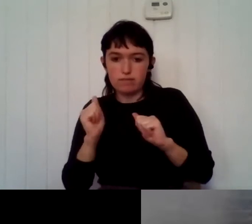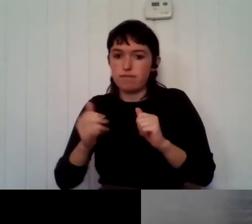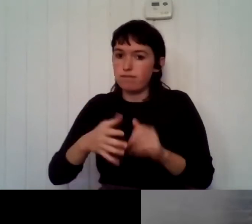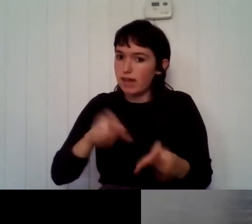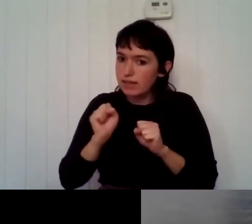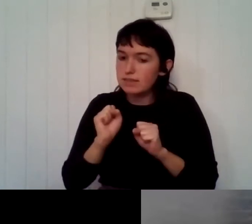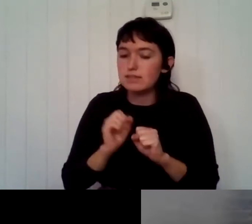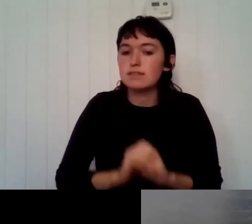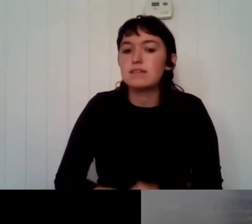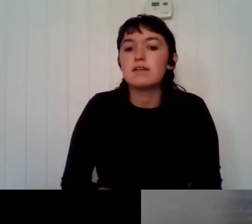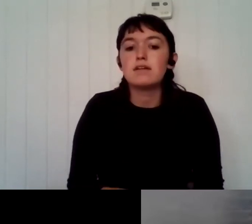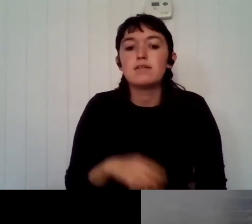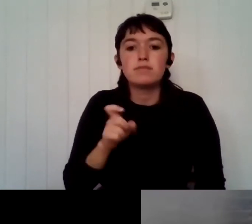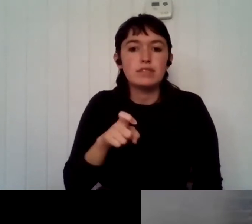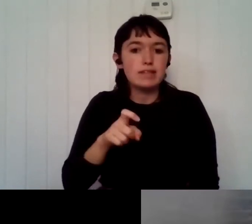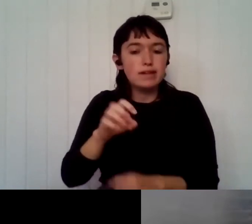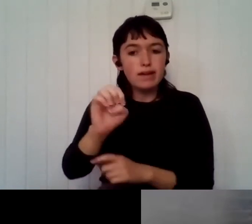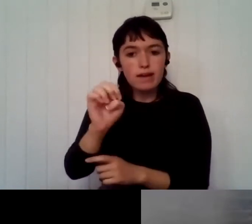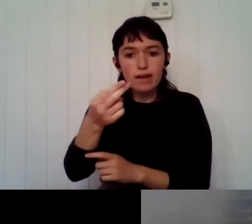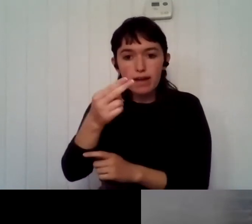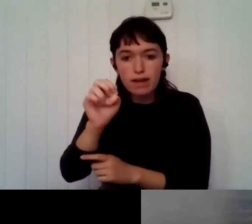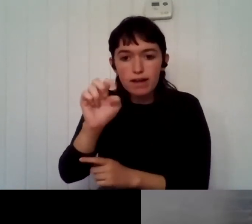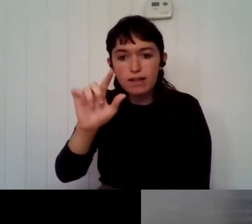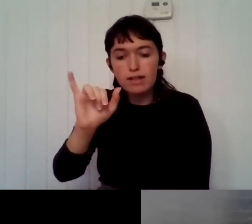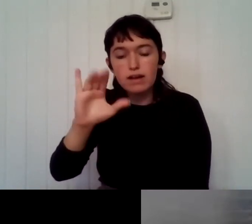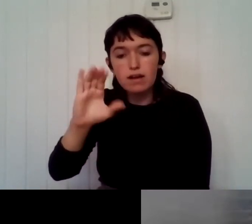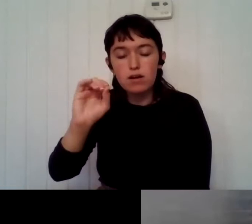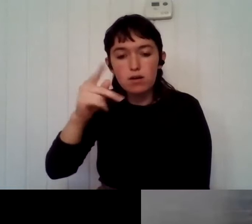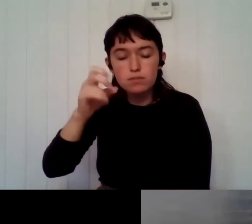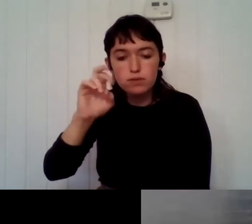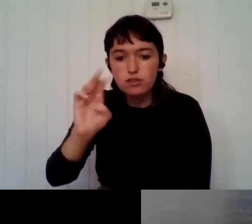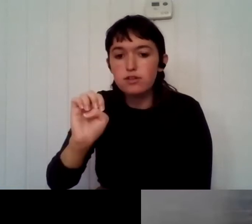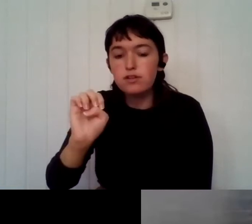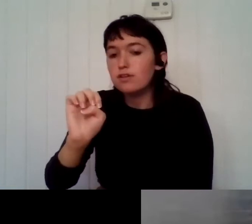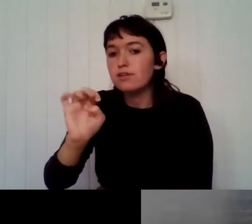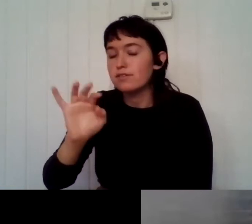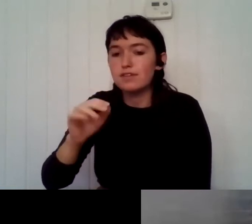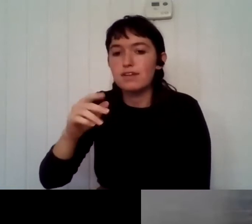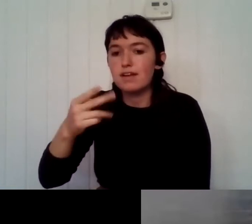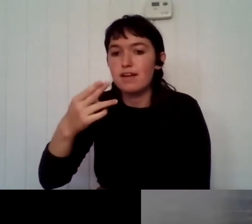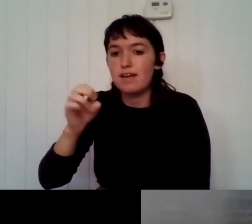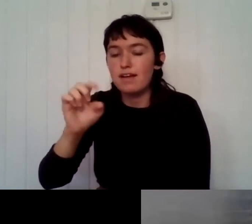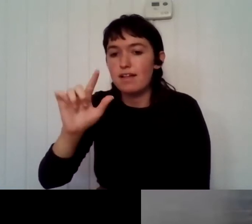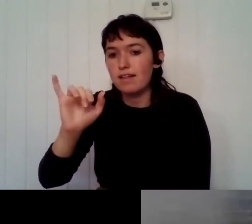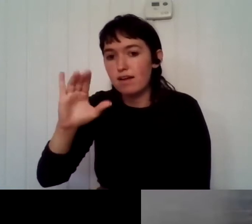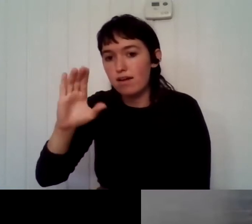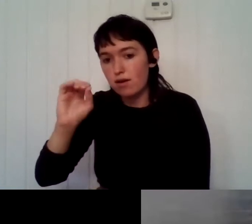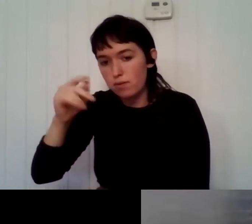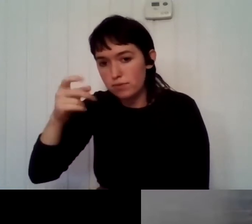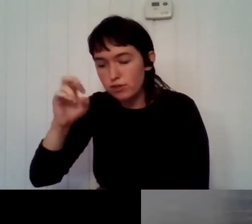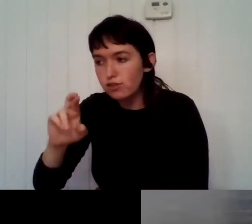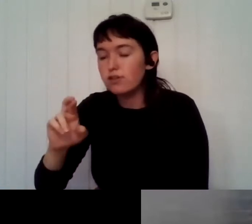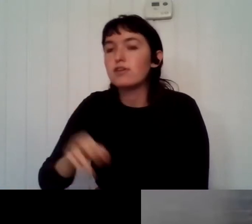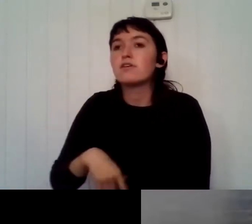know the lava or whatever volcanic product is not going to get to. They have to have an escape route. They have to be